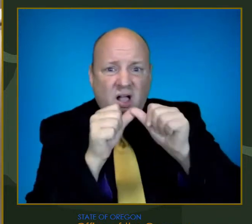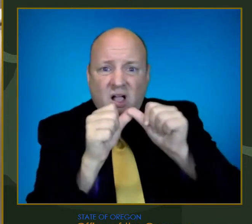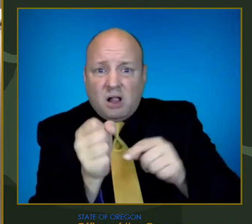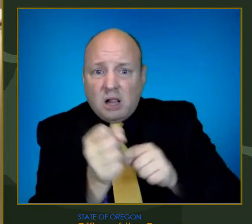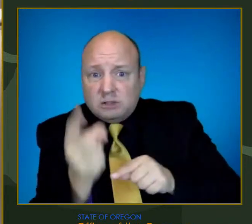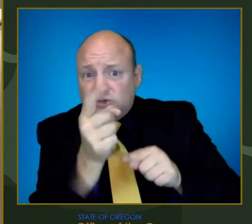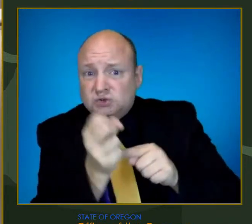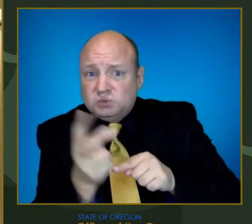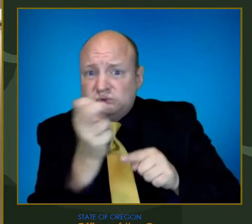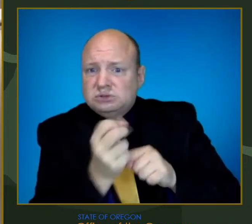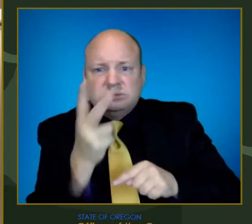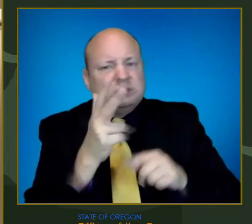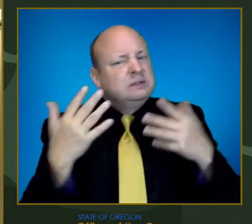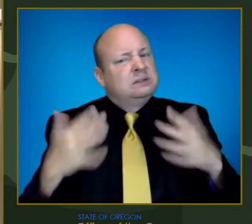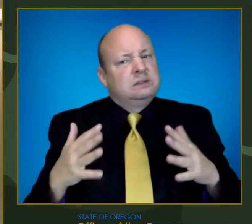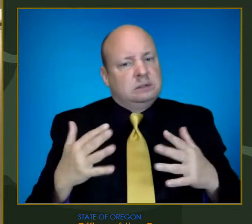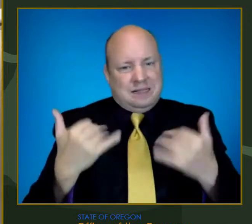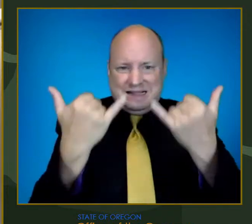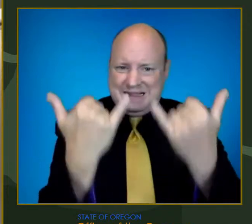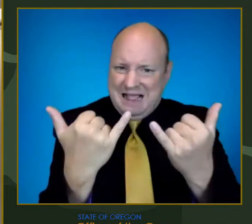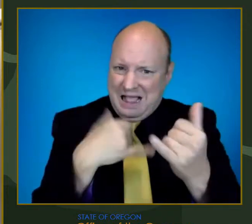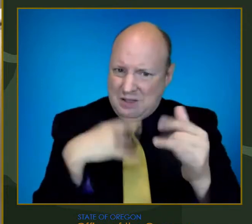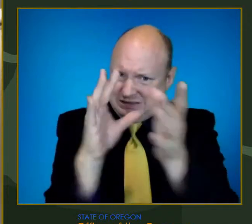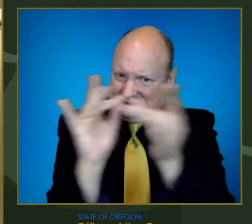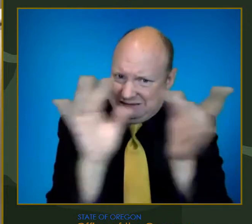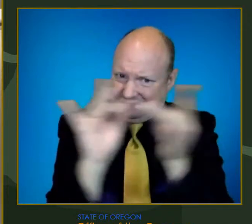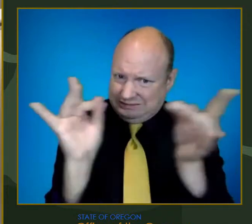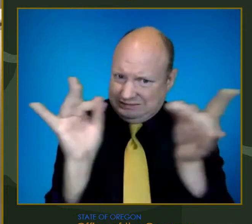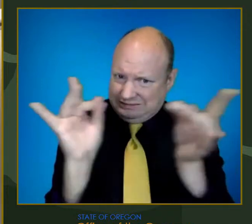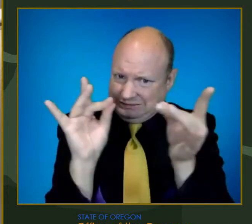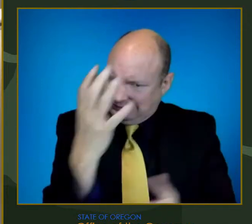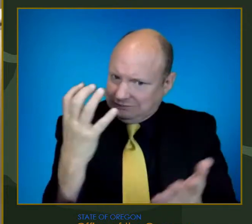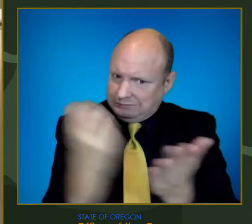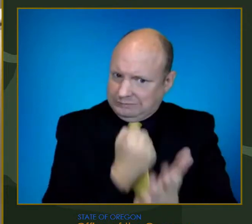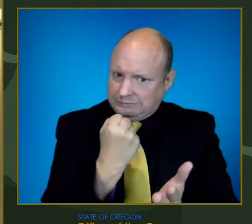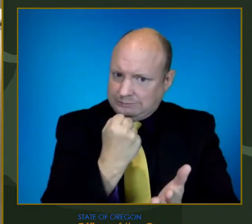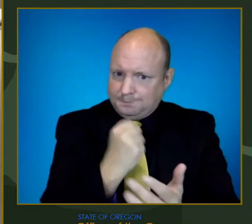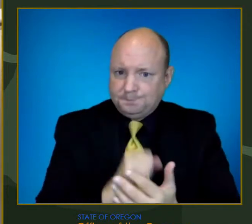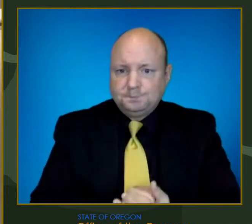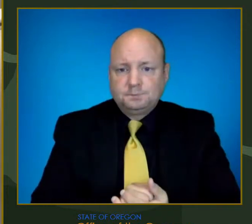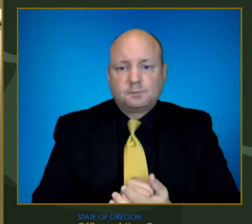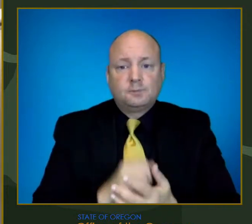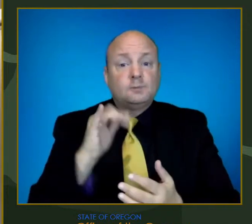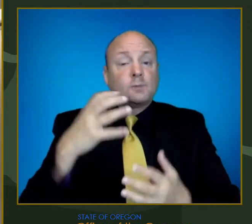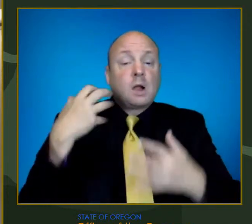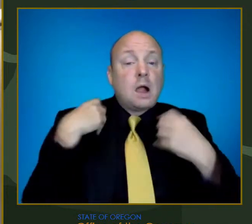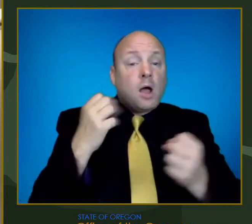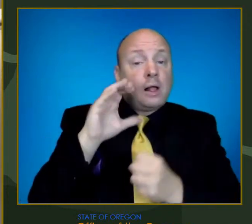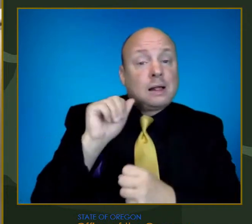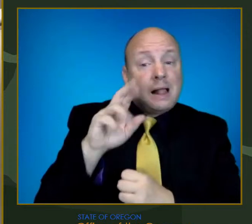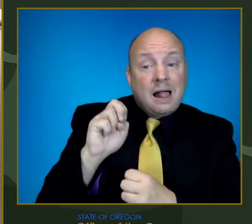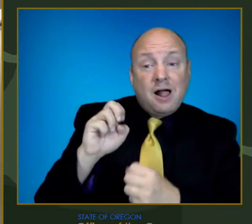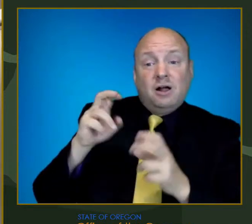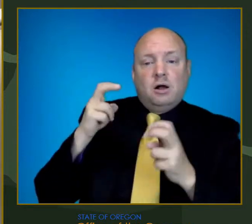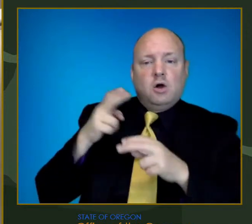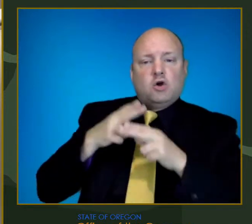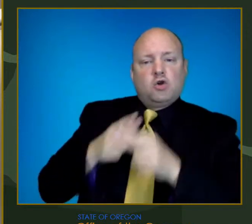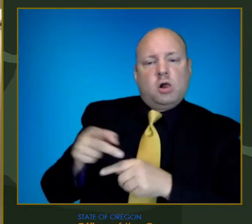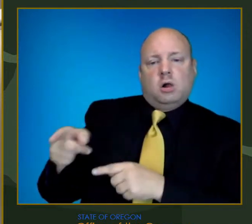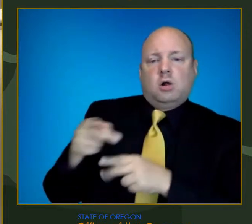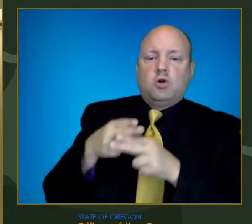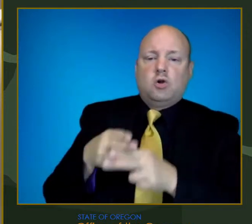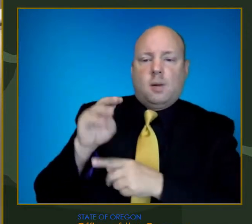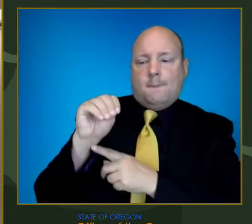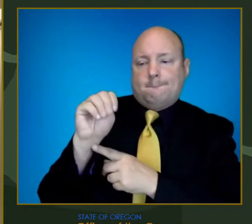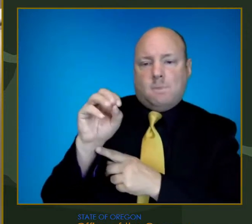now. Our healthcare workers are experiencing what we call moral injury because they've not been able to care for patients in front of